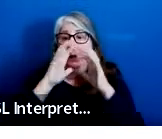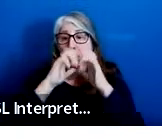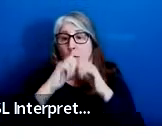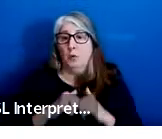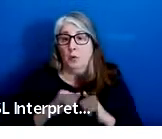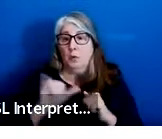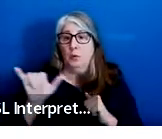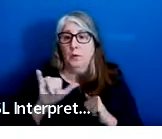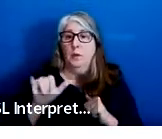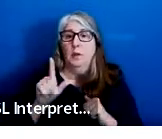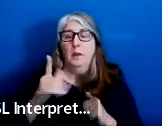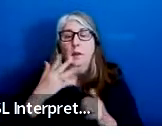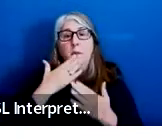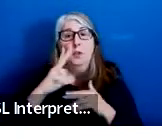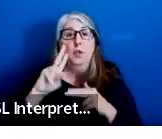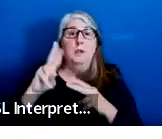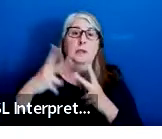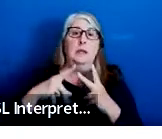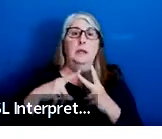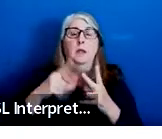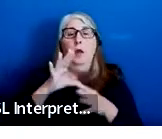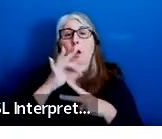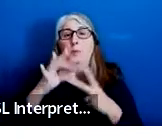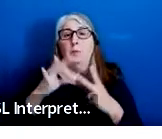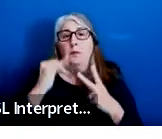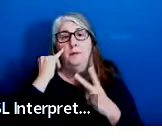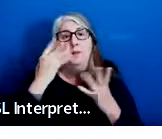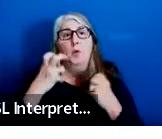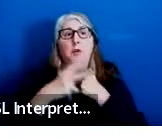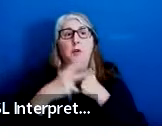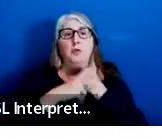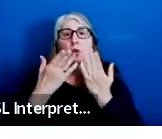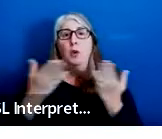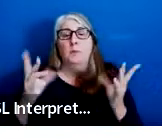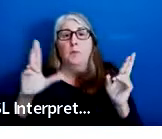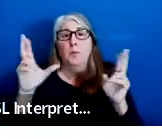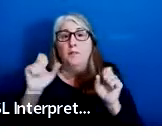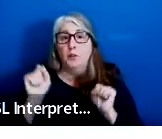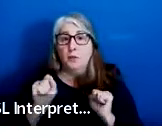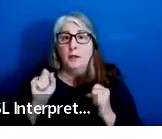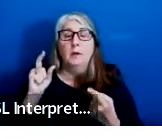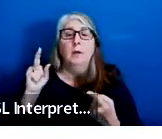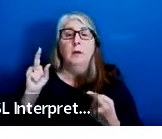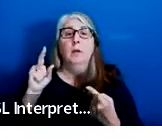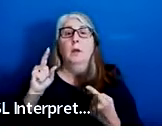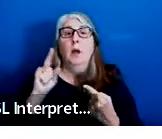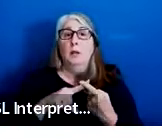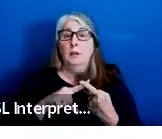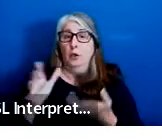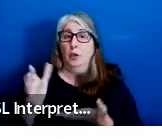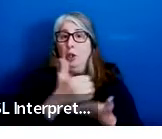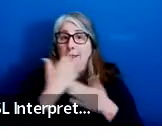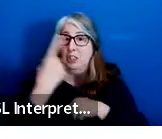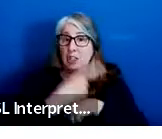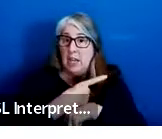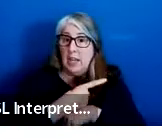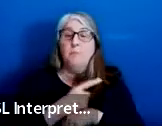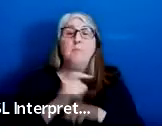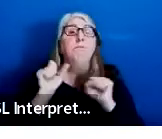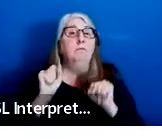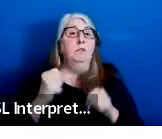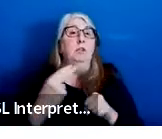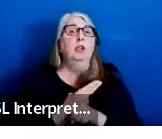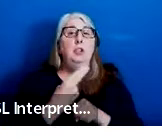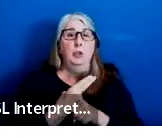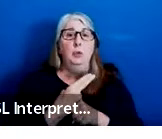as well. If you wish to store your items in the refrigerator until collection day, you can always use compostable